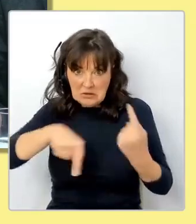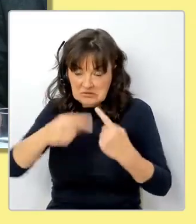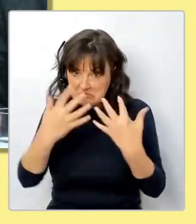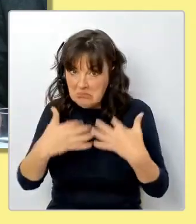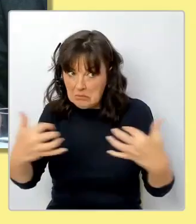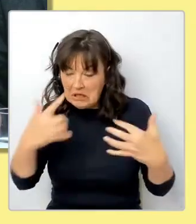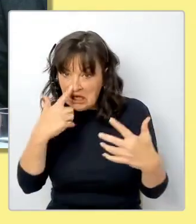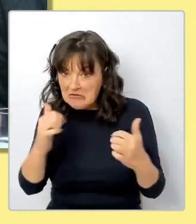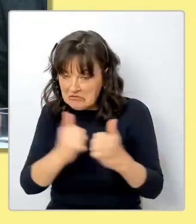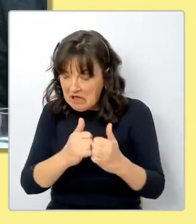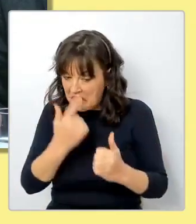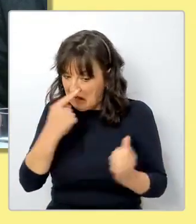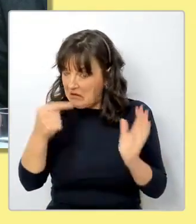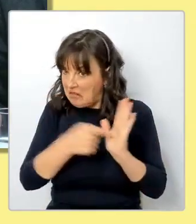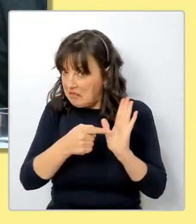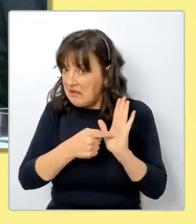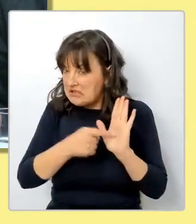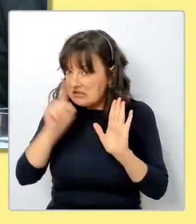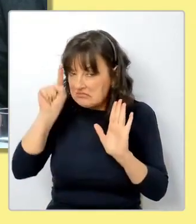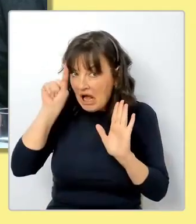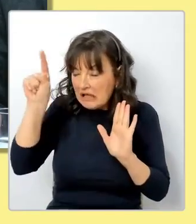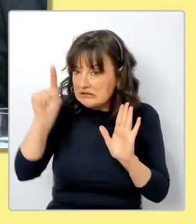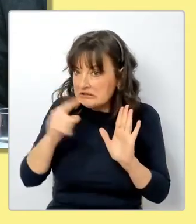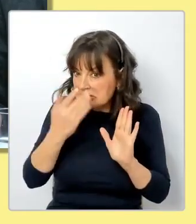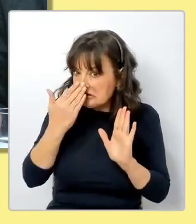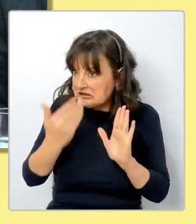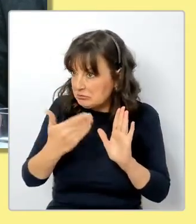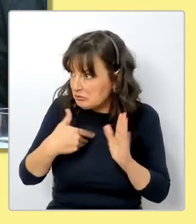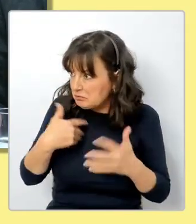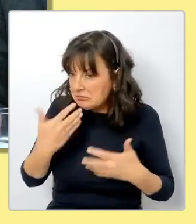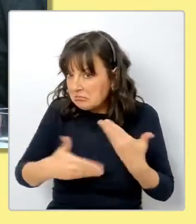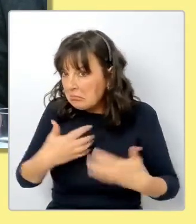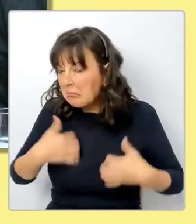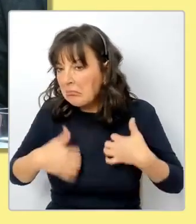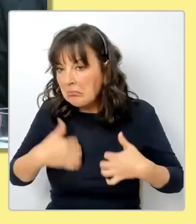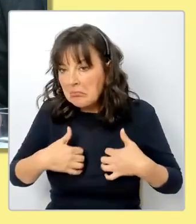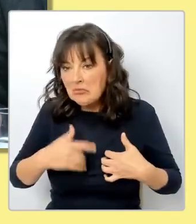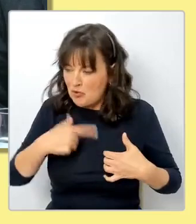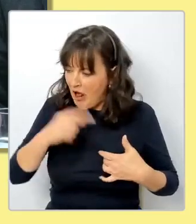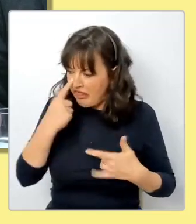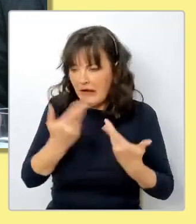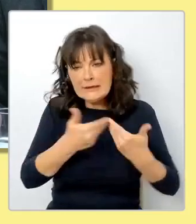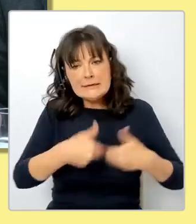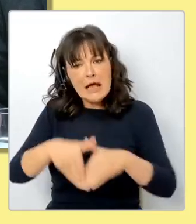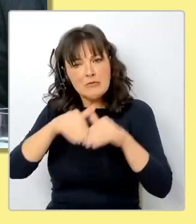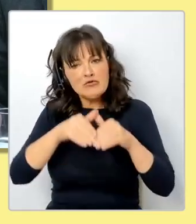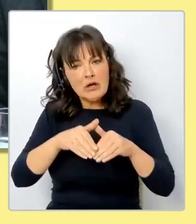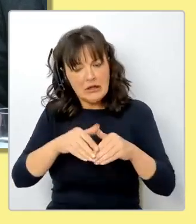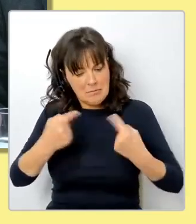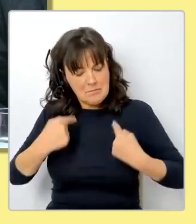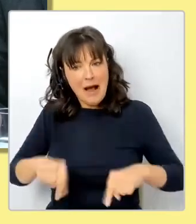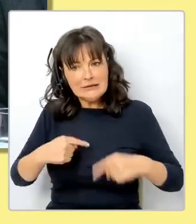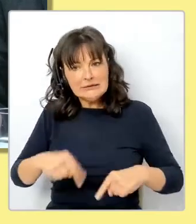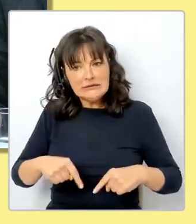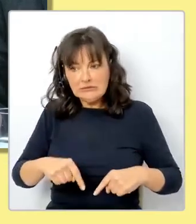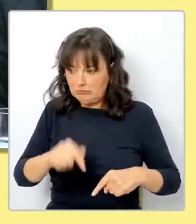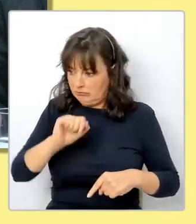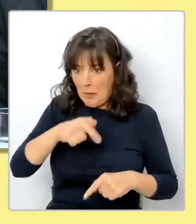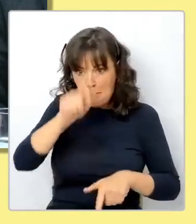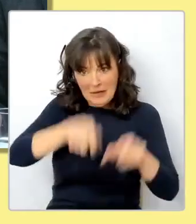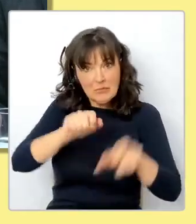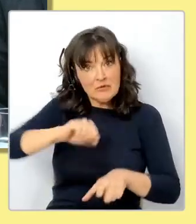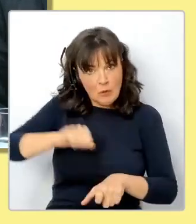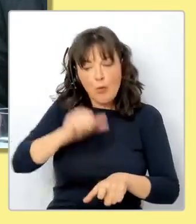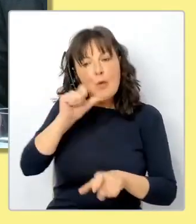people would agree that a democratic mandate that's expressed by Scotland will be recognised not just by the UK government, but also by